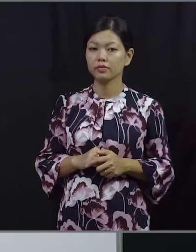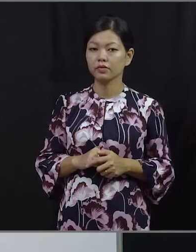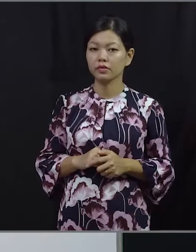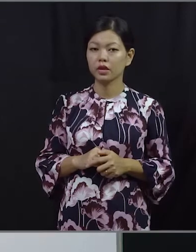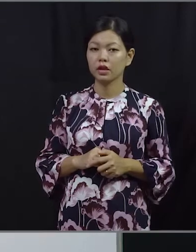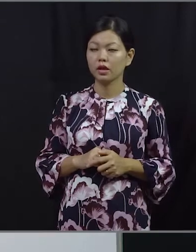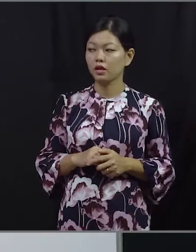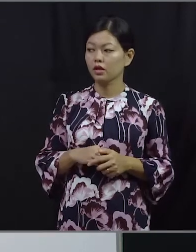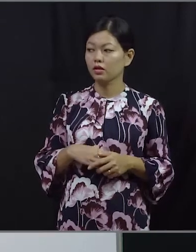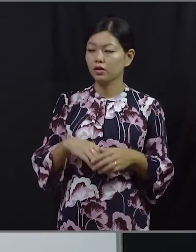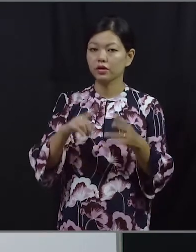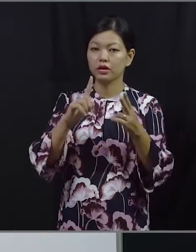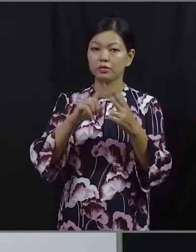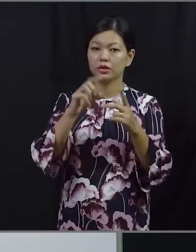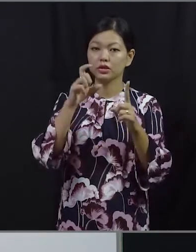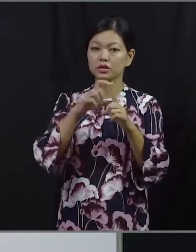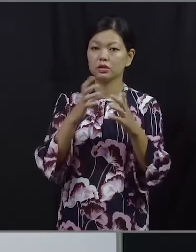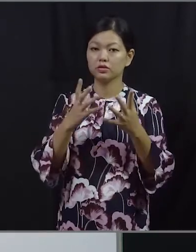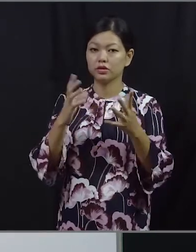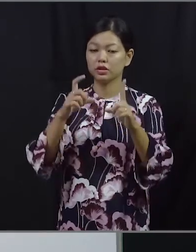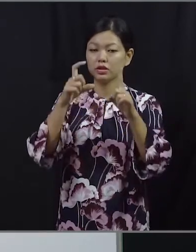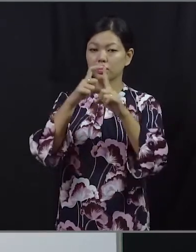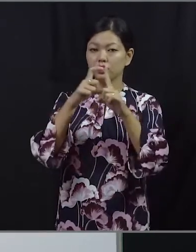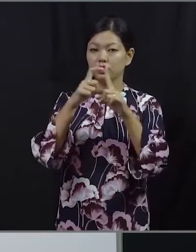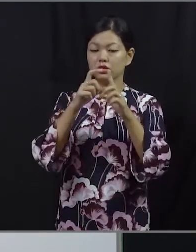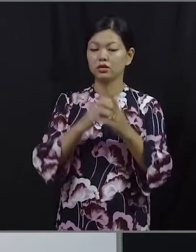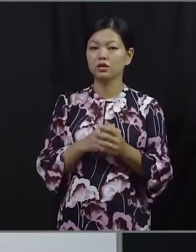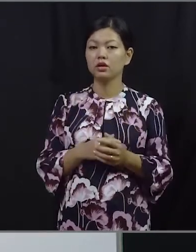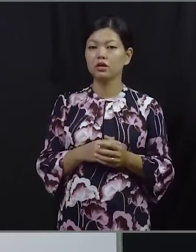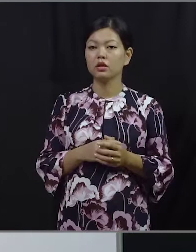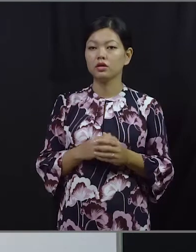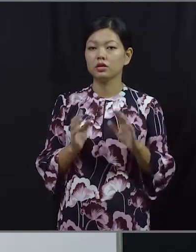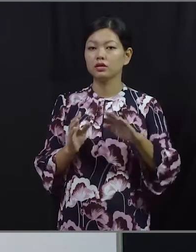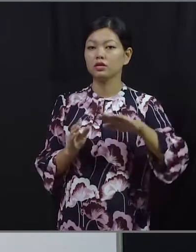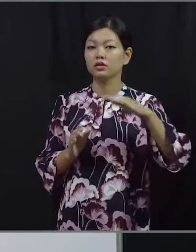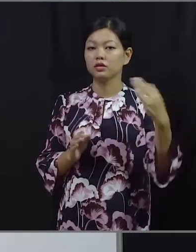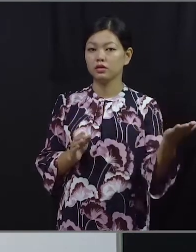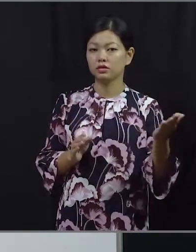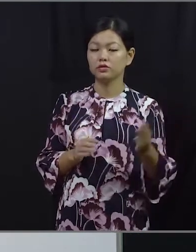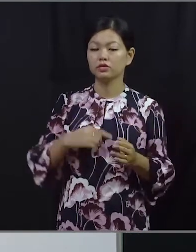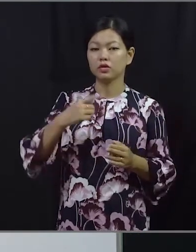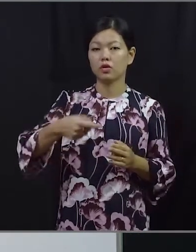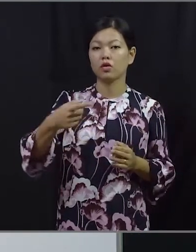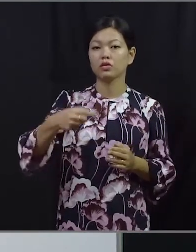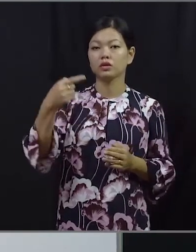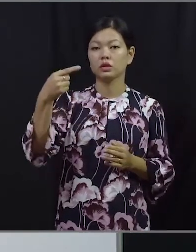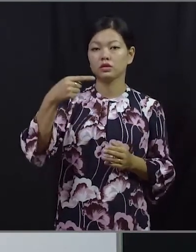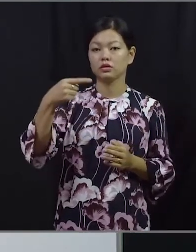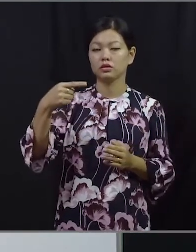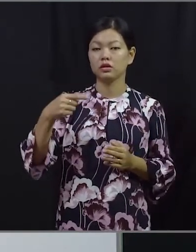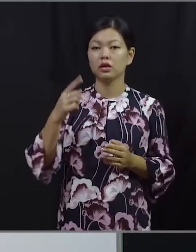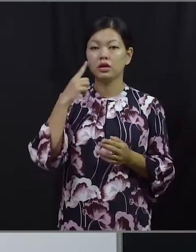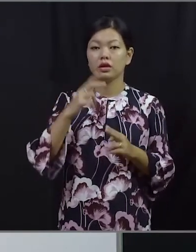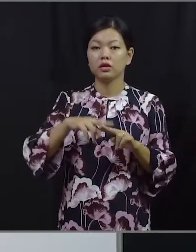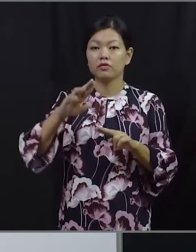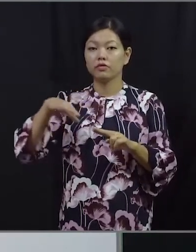what is the image distance? Image distance is what? D. Okay, and it is on that side. So this is in the negative side. So I can write V